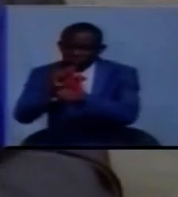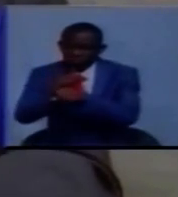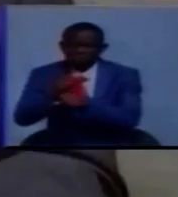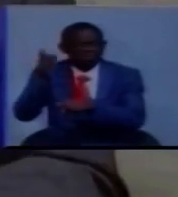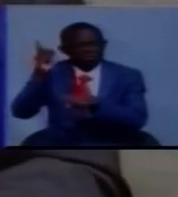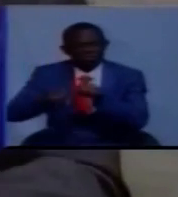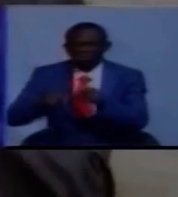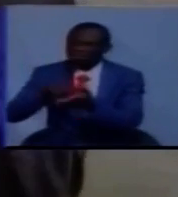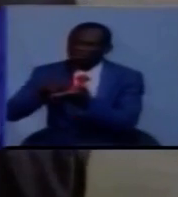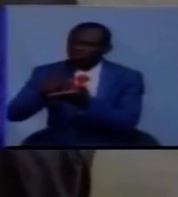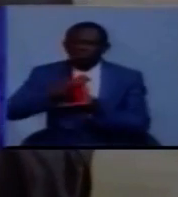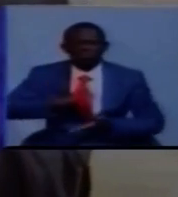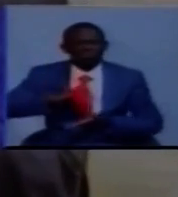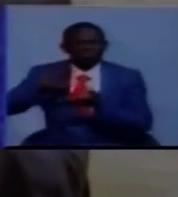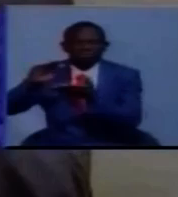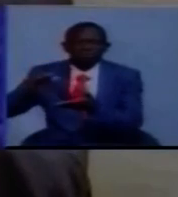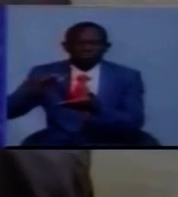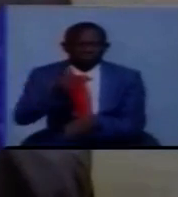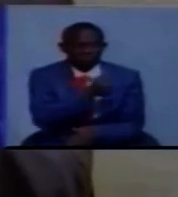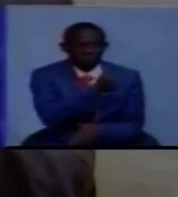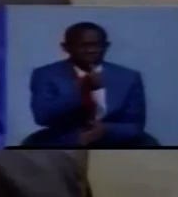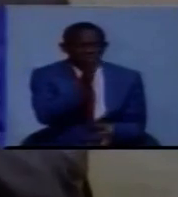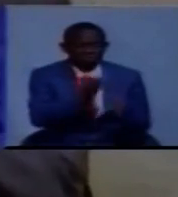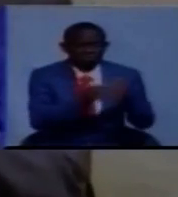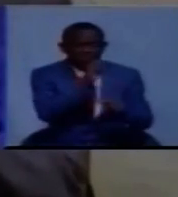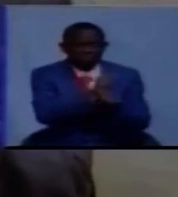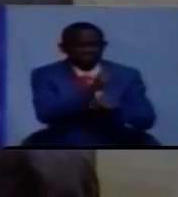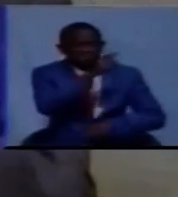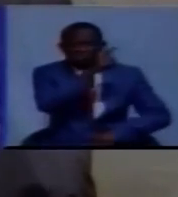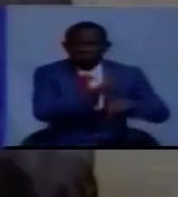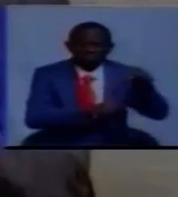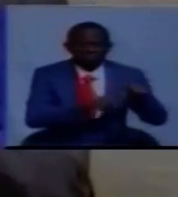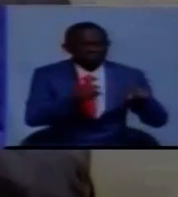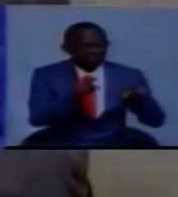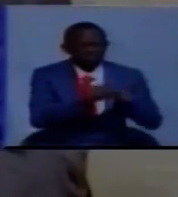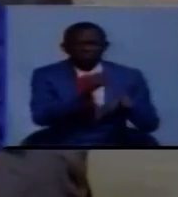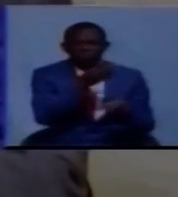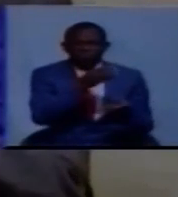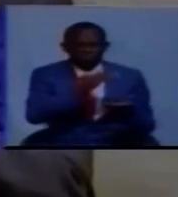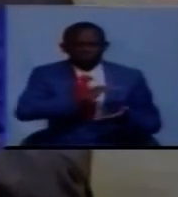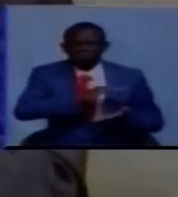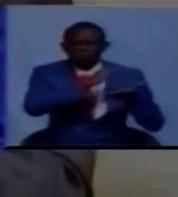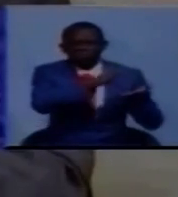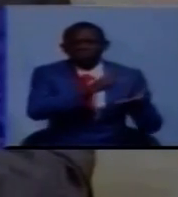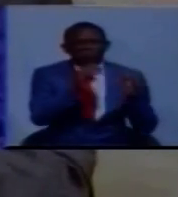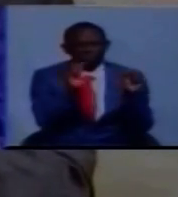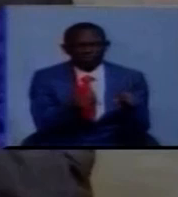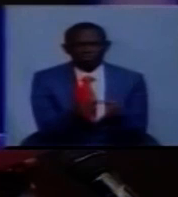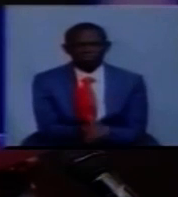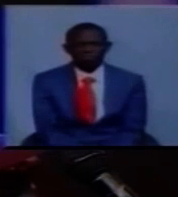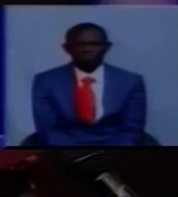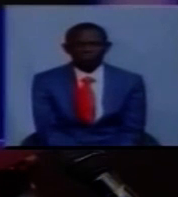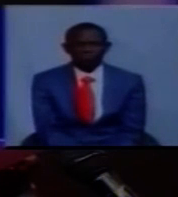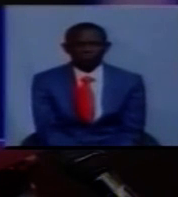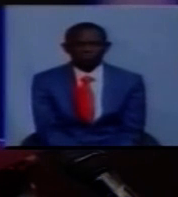But as per the termination of the contract or for termination of employment, it is nearly the same. Is